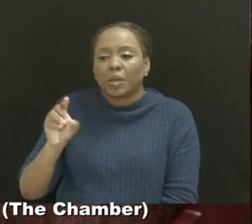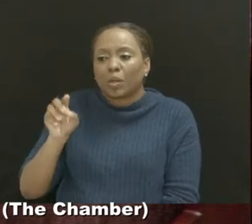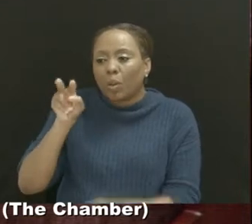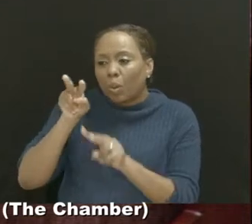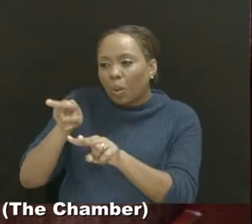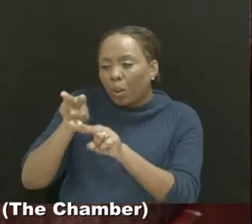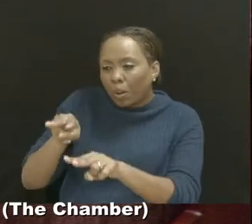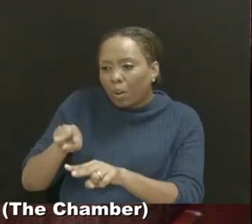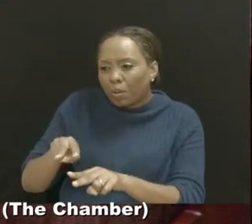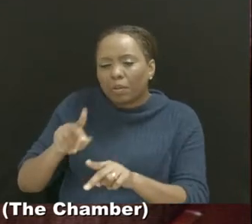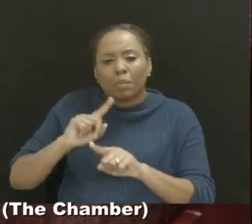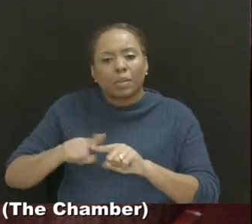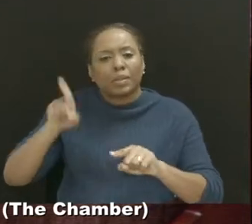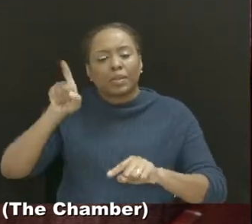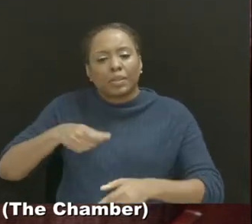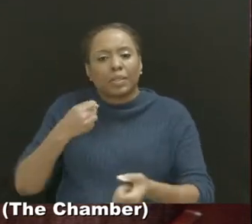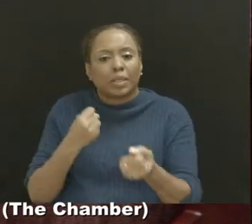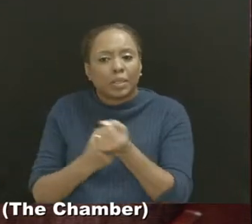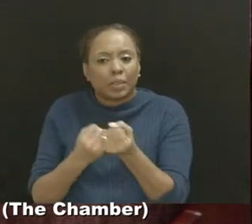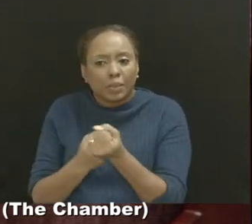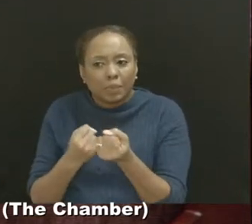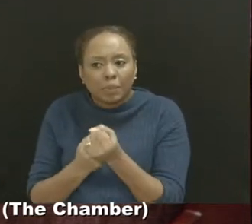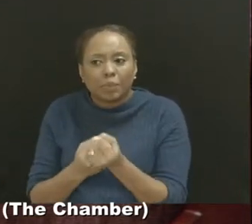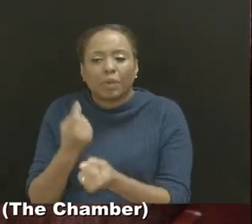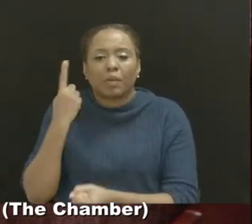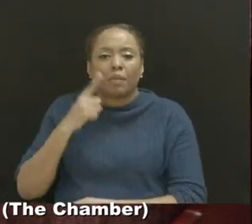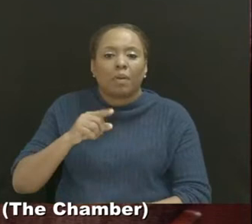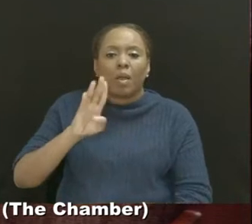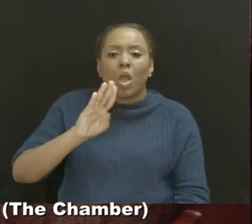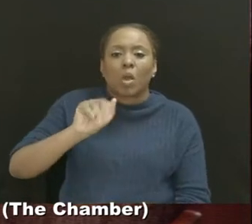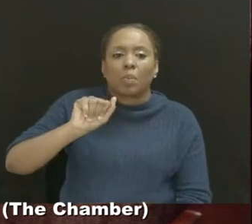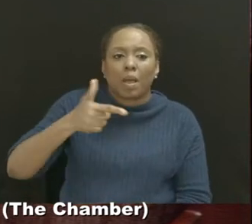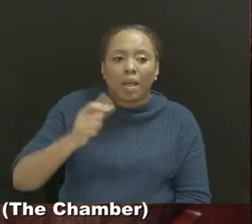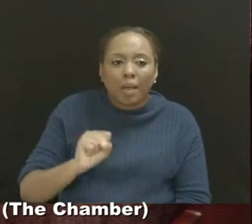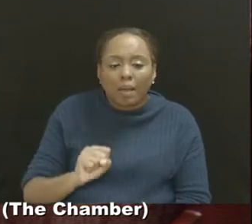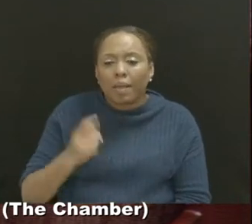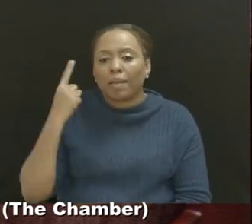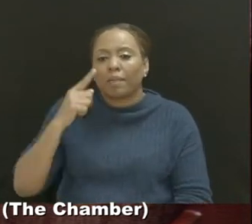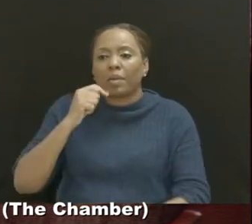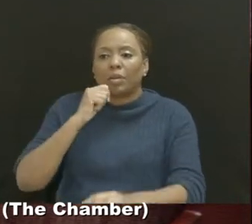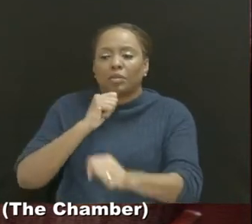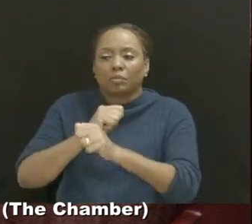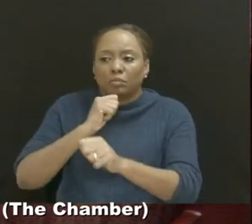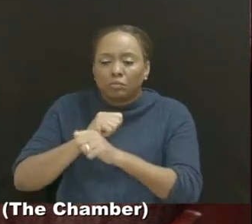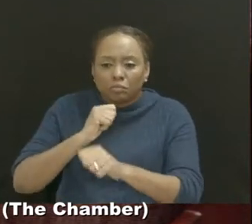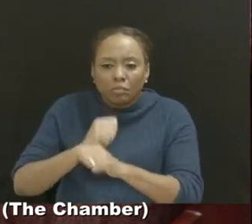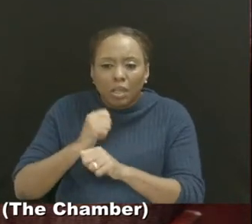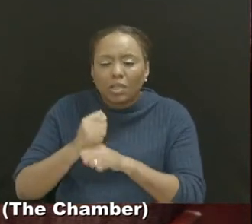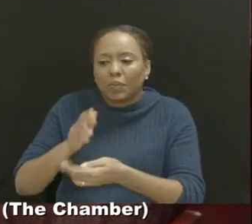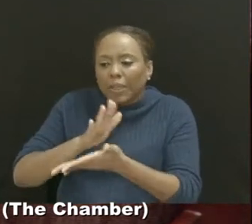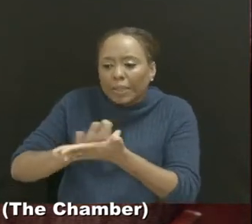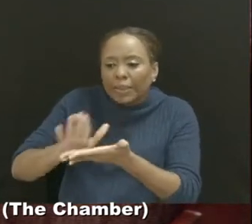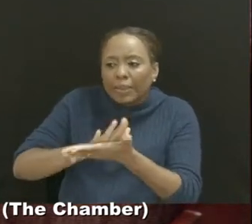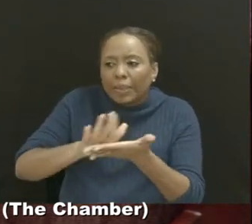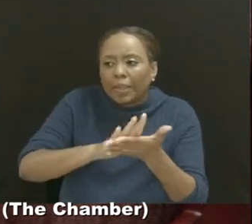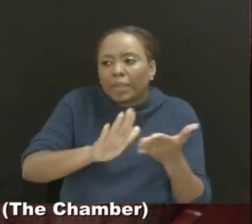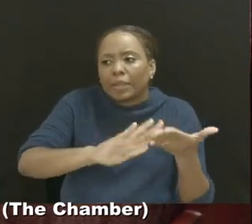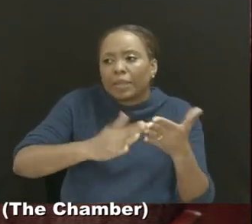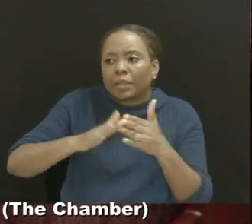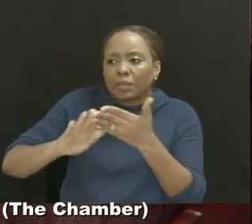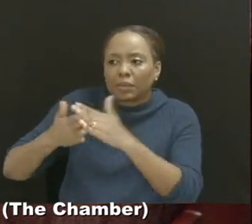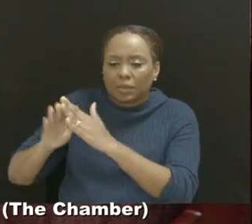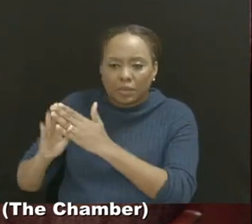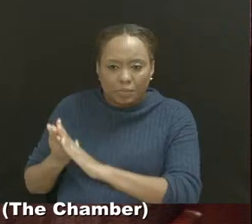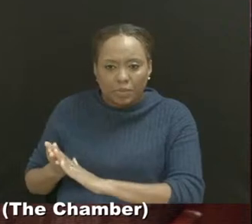various entities and the private sector for the bags and the trucks and so on, to be able to dispose of the garbage and the other